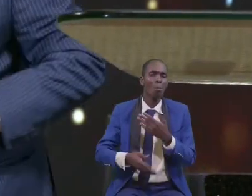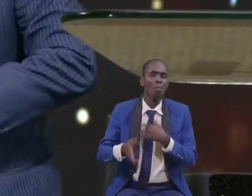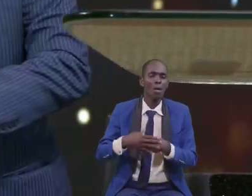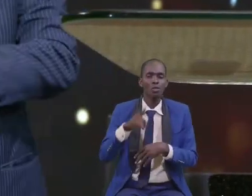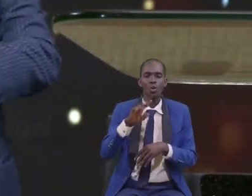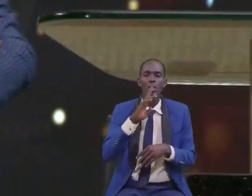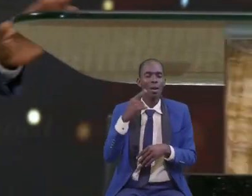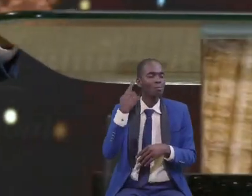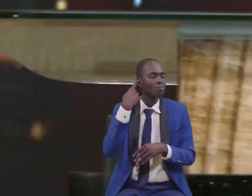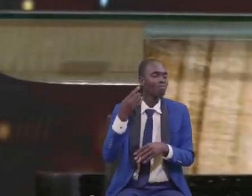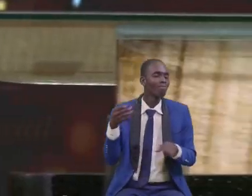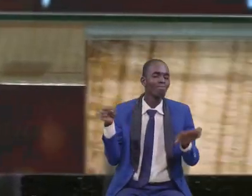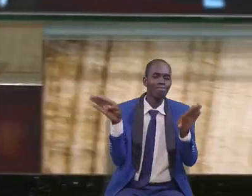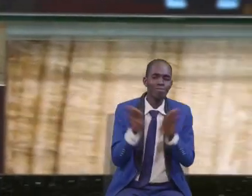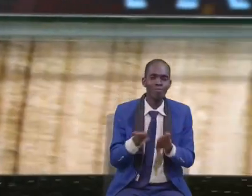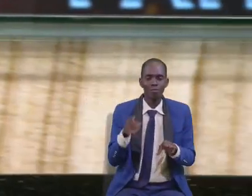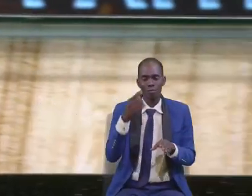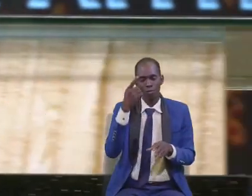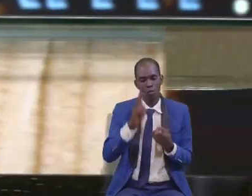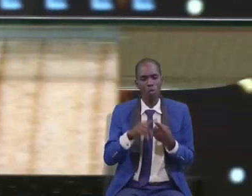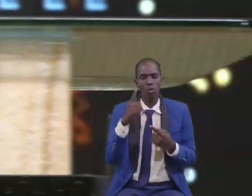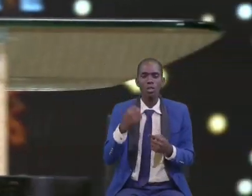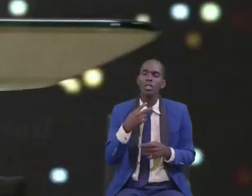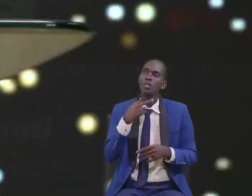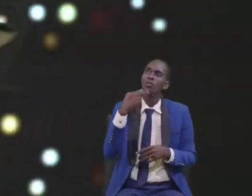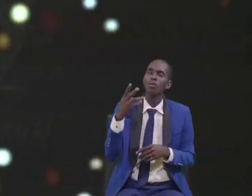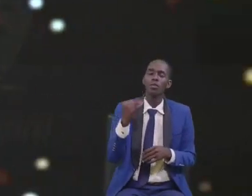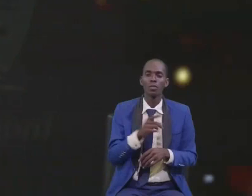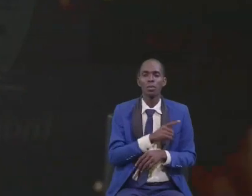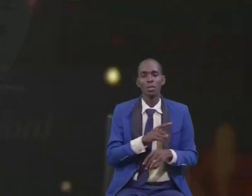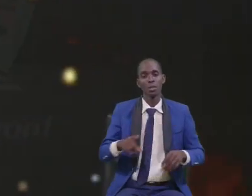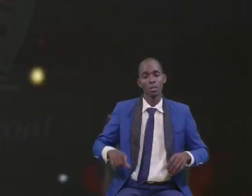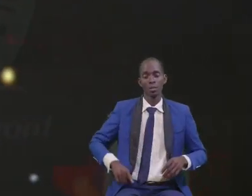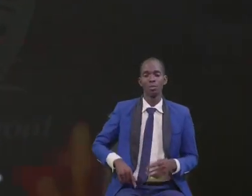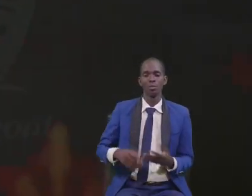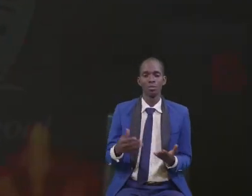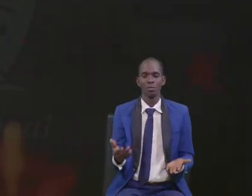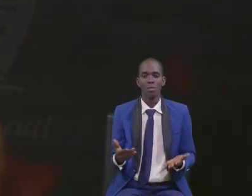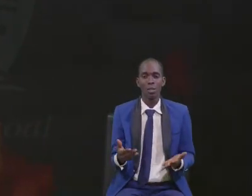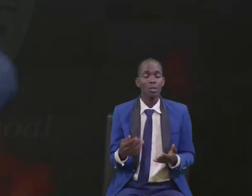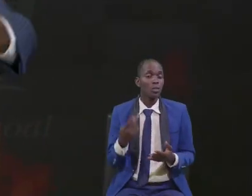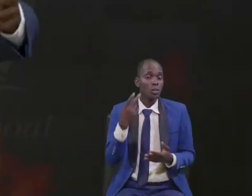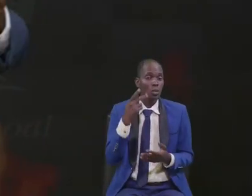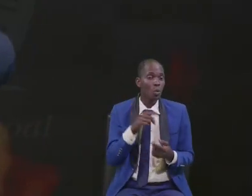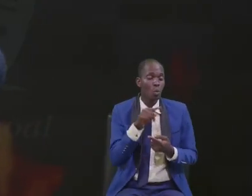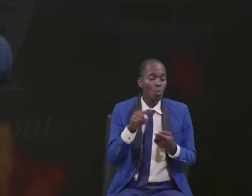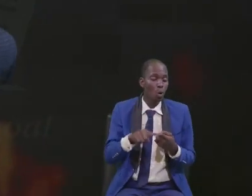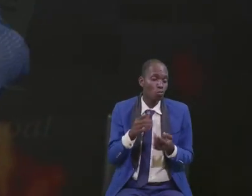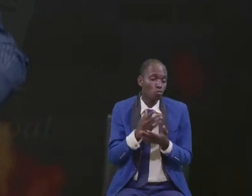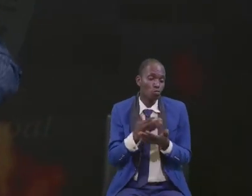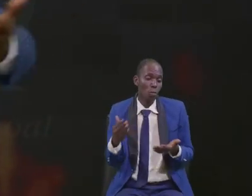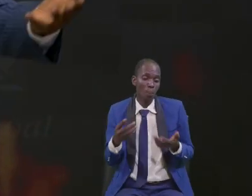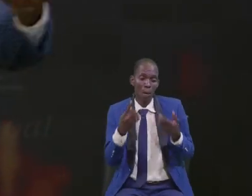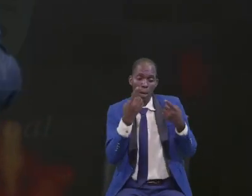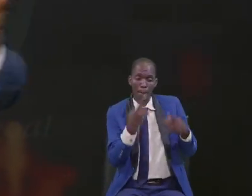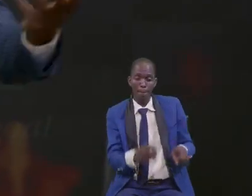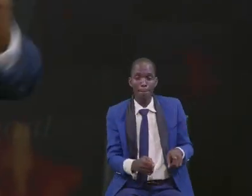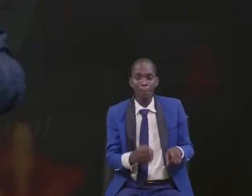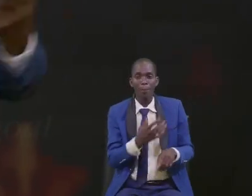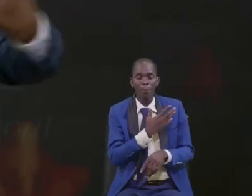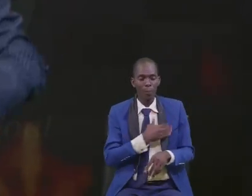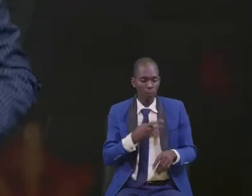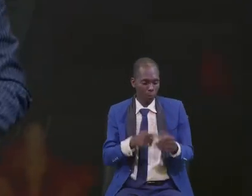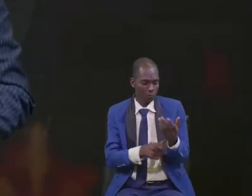given you, he had given us in the past. You know, when something happens and, you know, the flesh